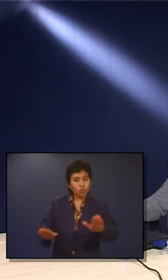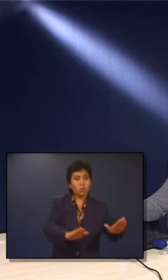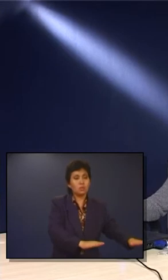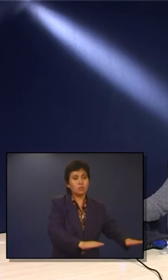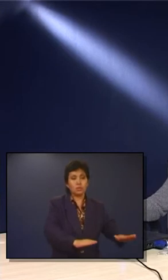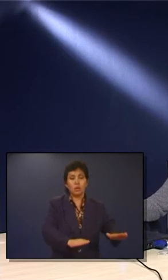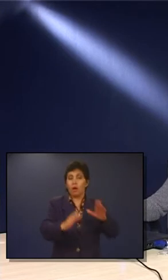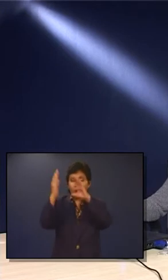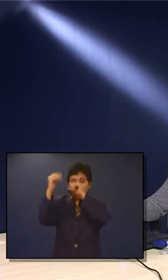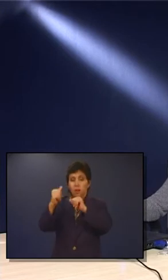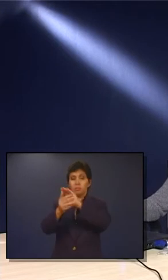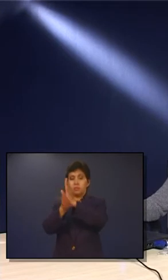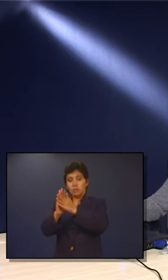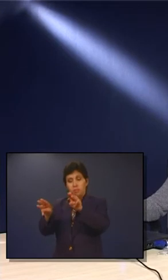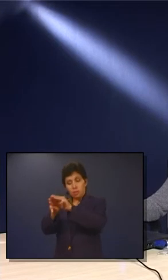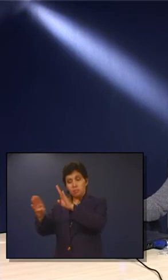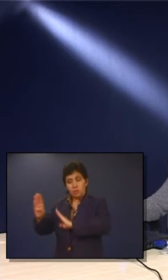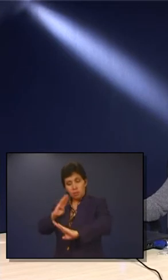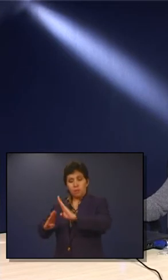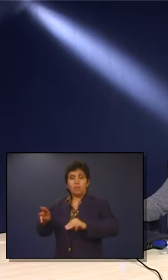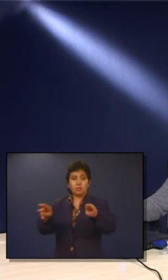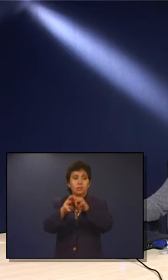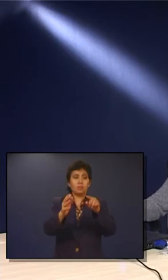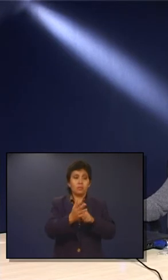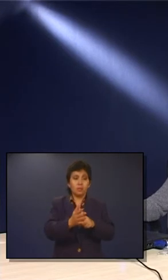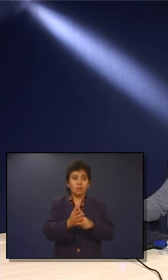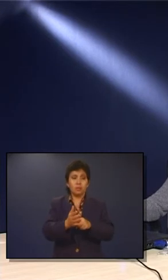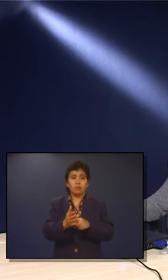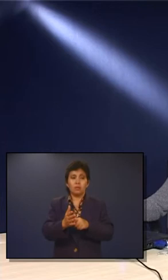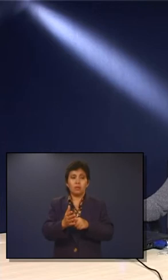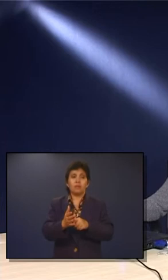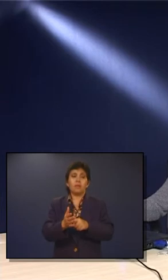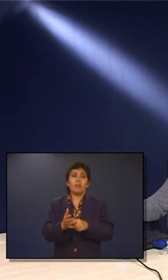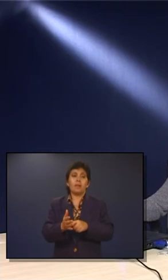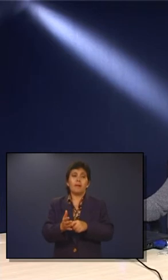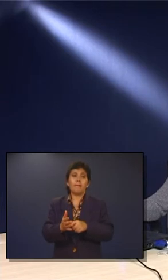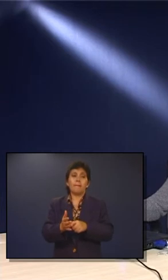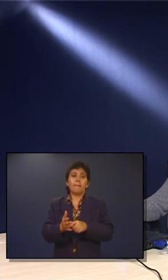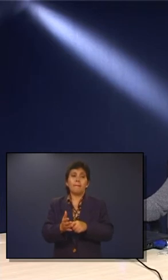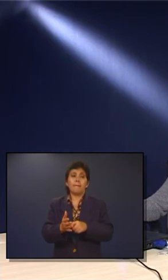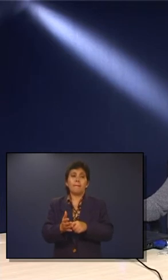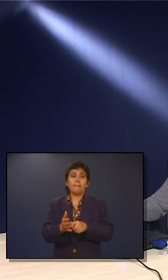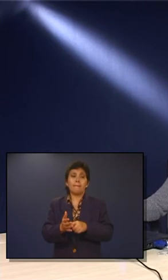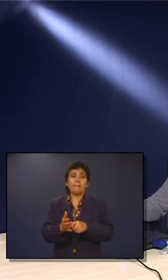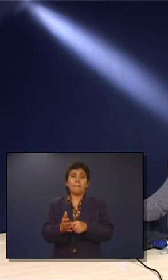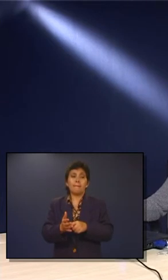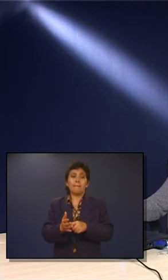children expect you to have a certain behavior. You might have a bit of fear or anxiety or threat. Yeah.